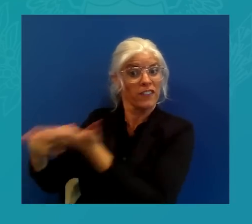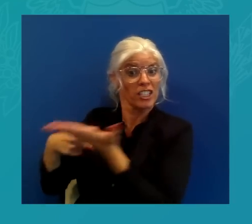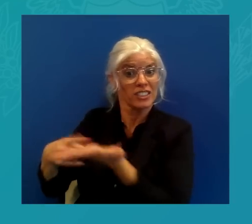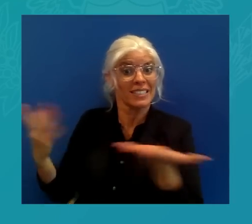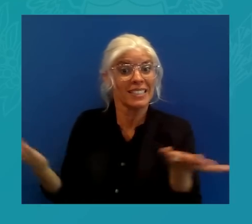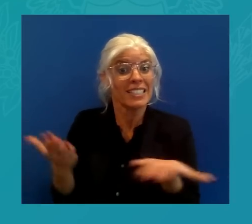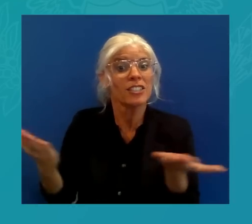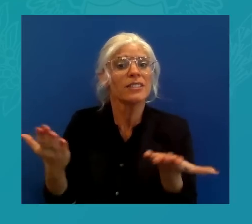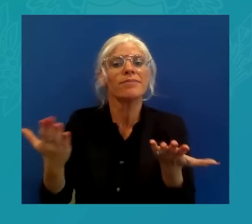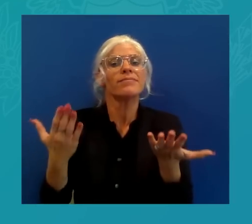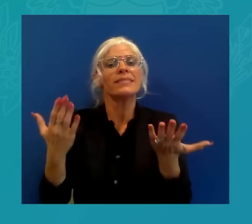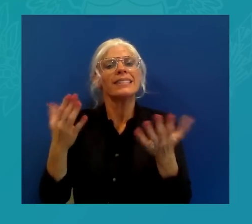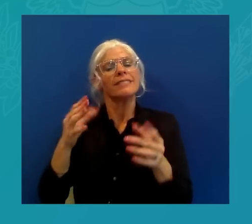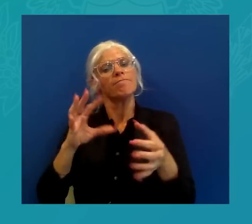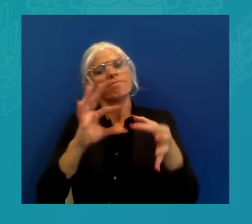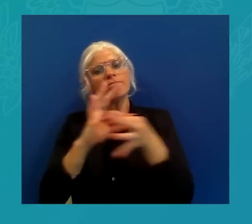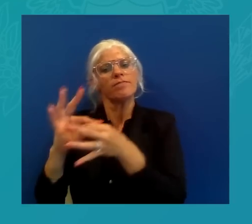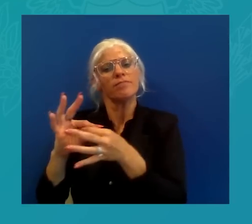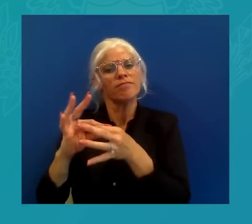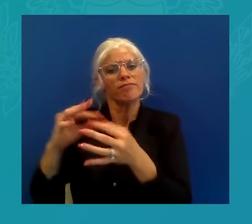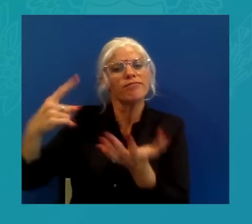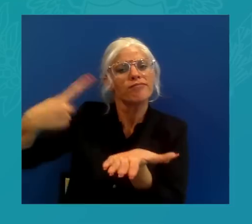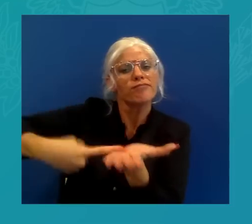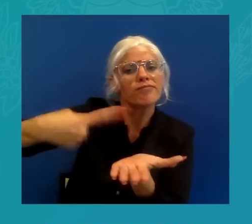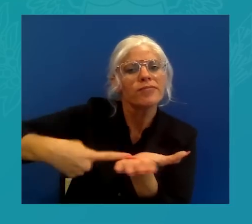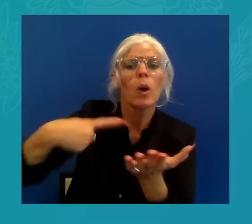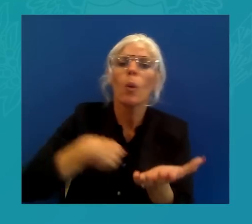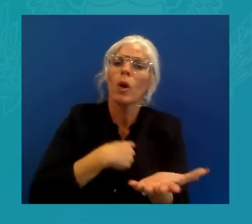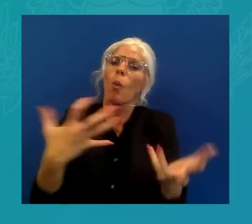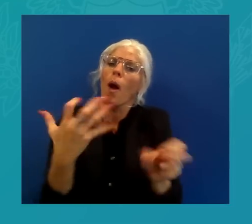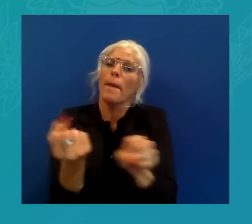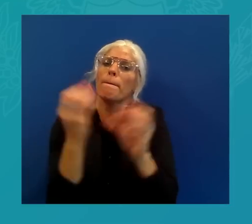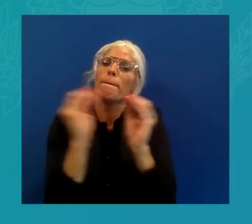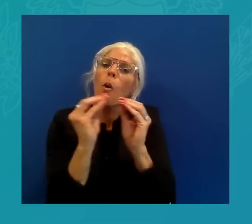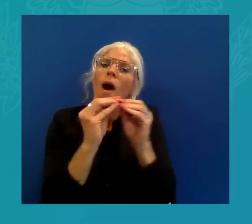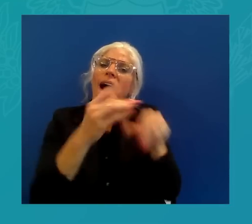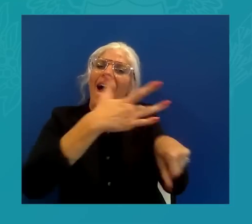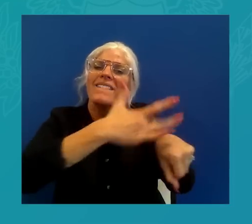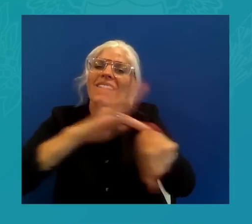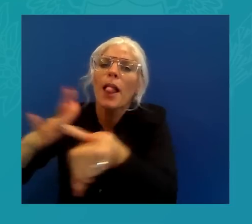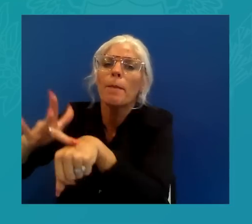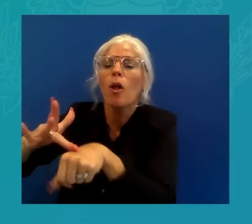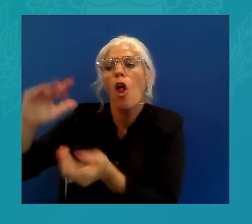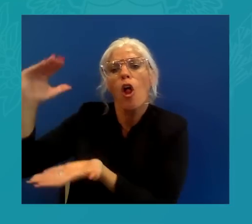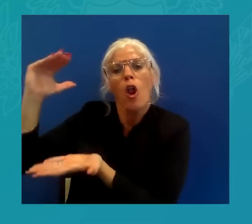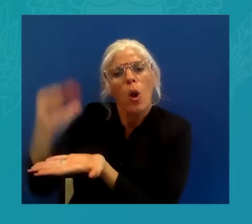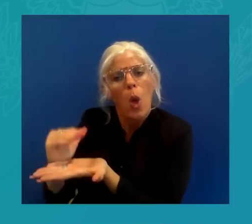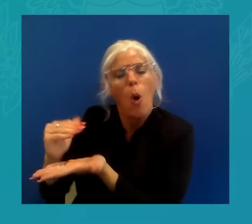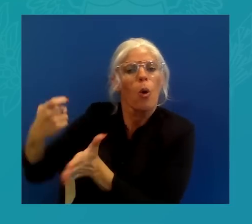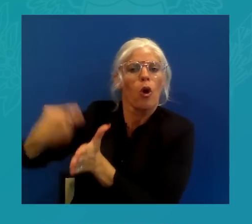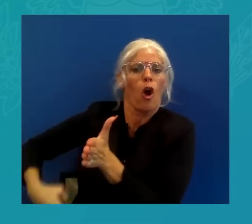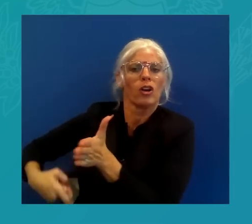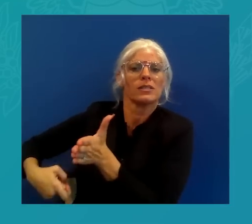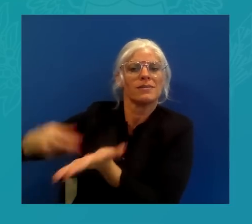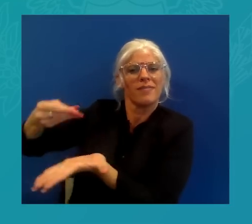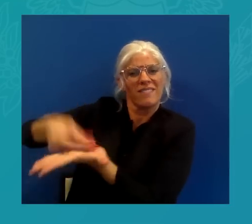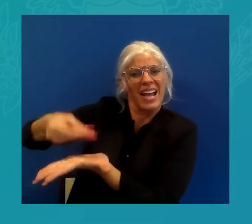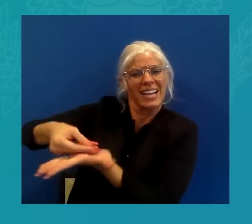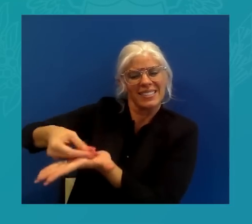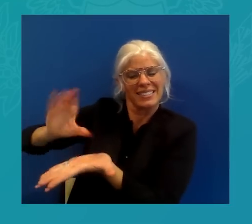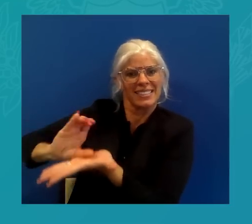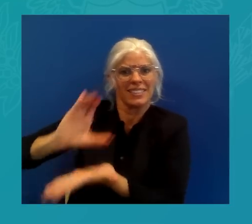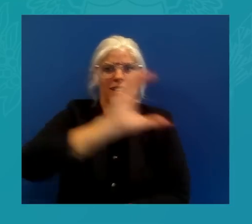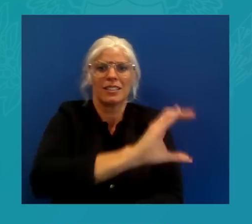approach. We seek more available and availability of low-cost concessional financing to nations